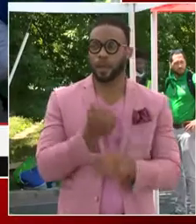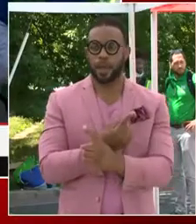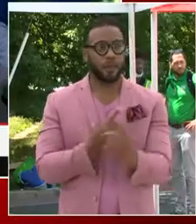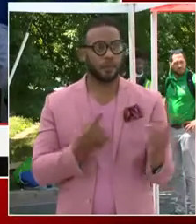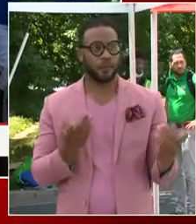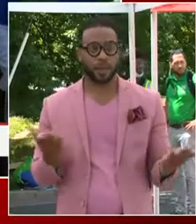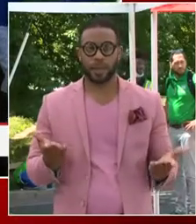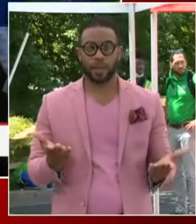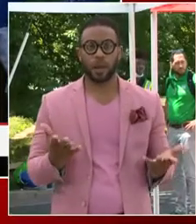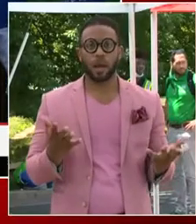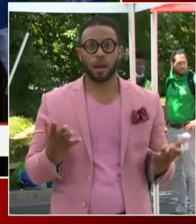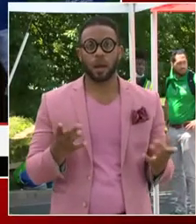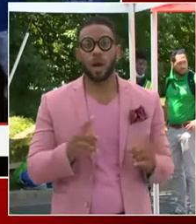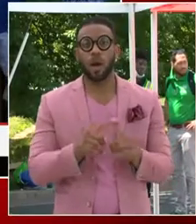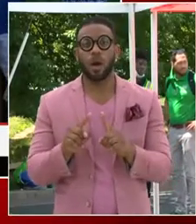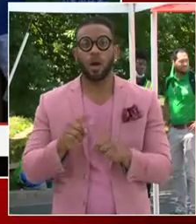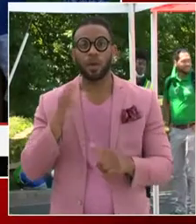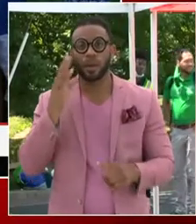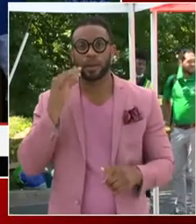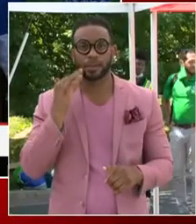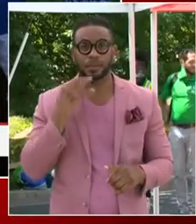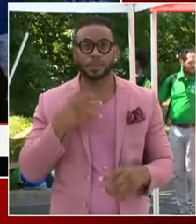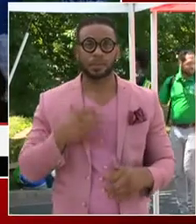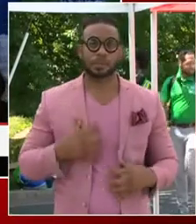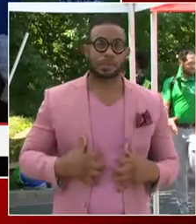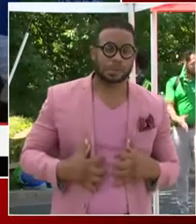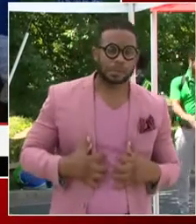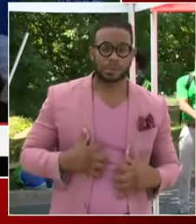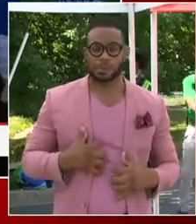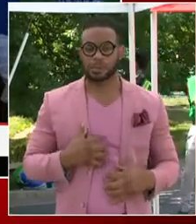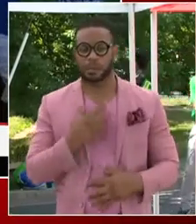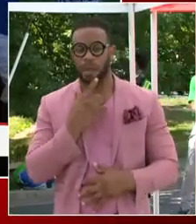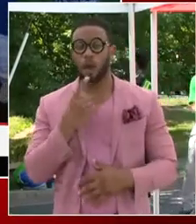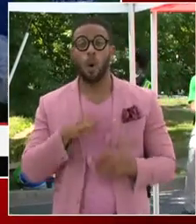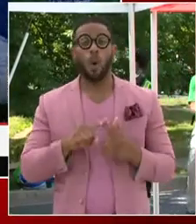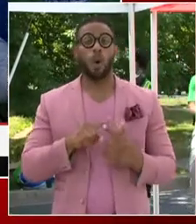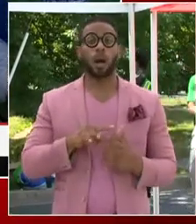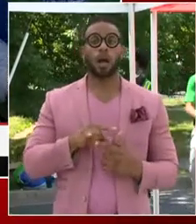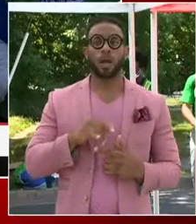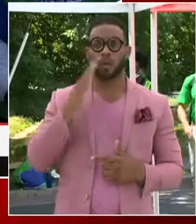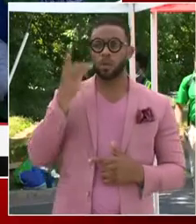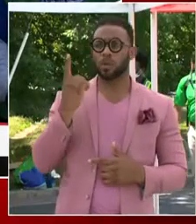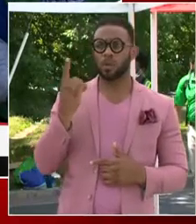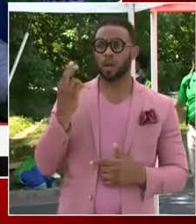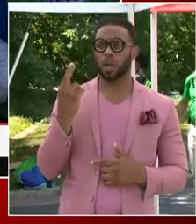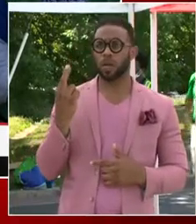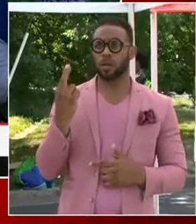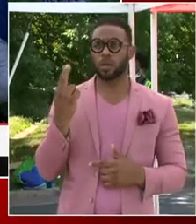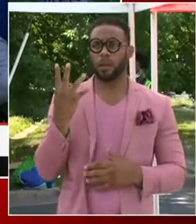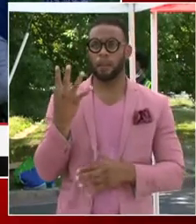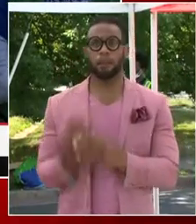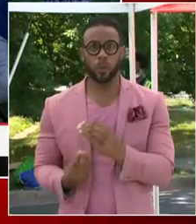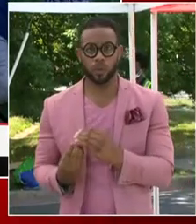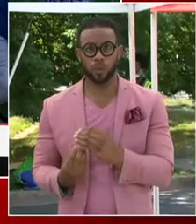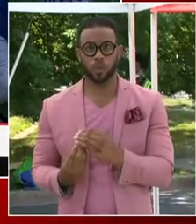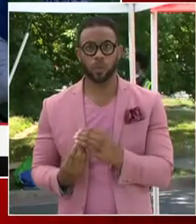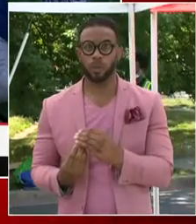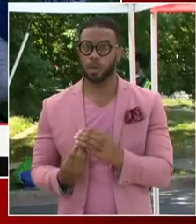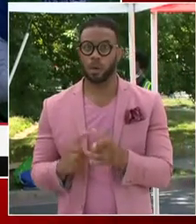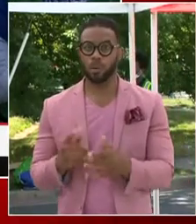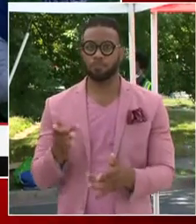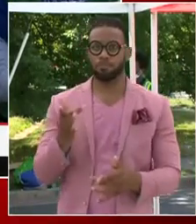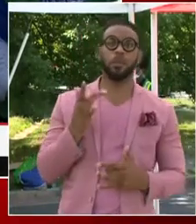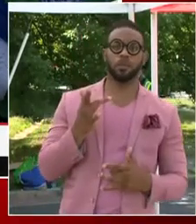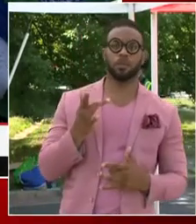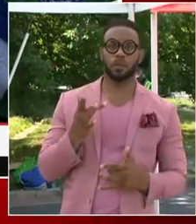everybody here has also experienced knowing someone who's had COVID, knowing someone who's died